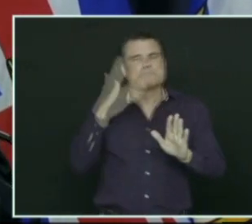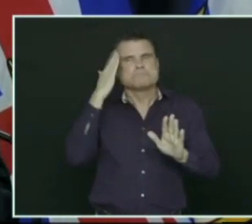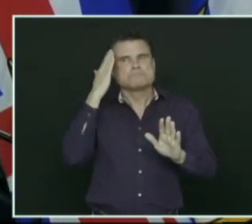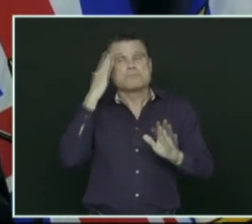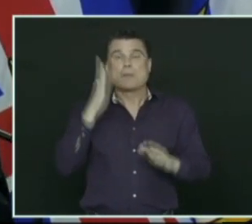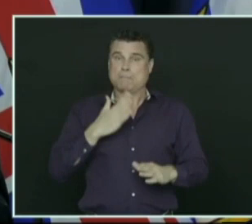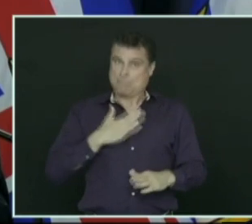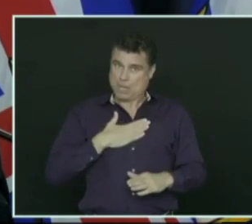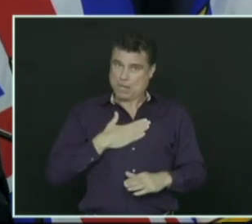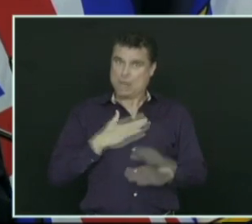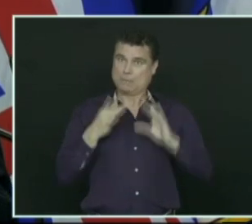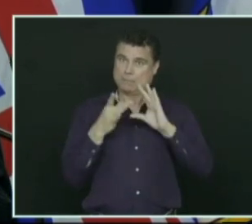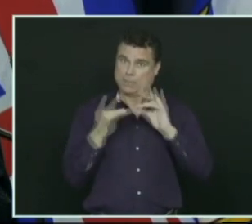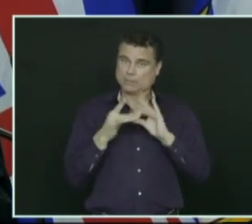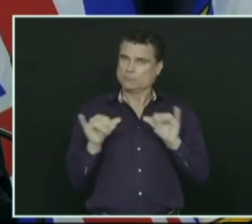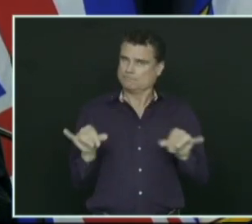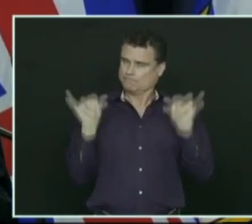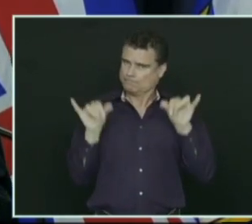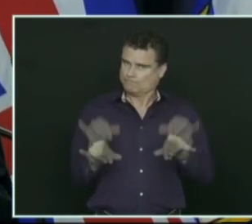badly, and